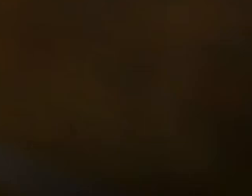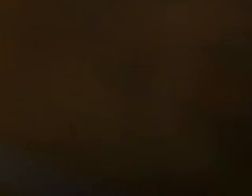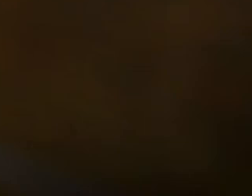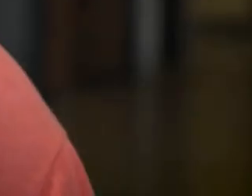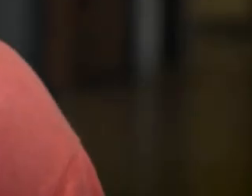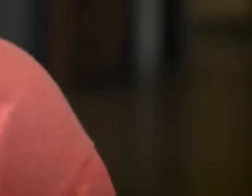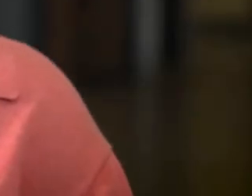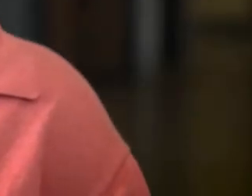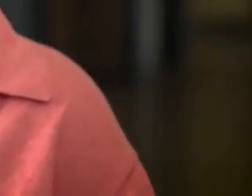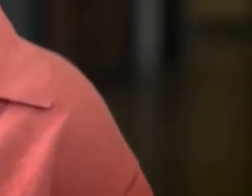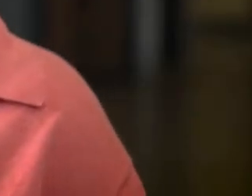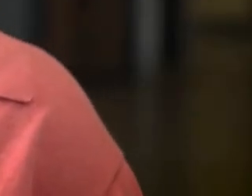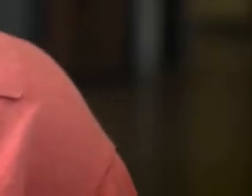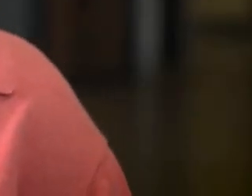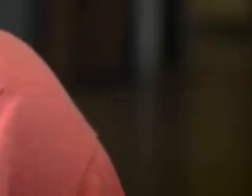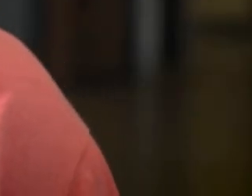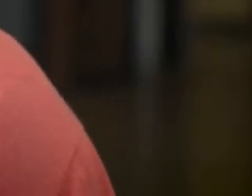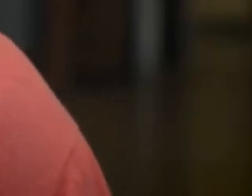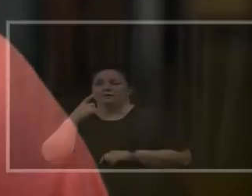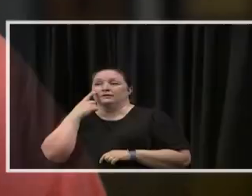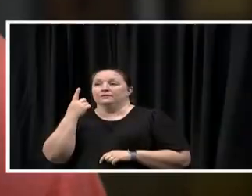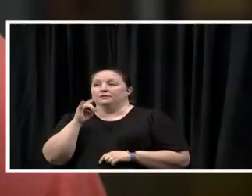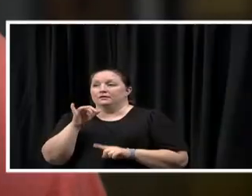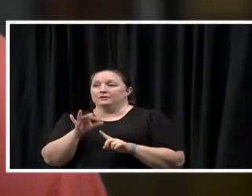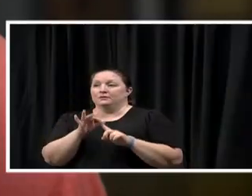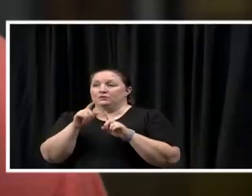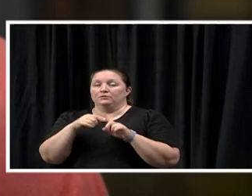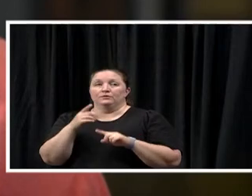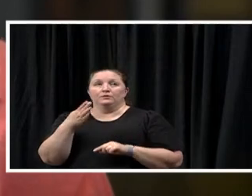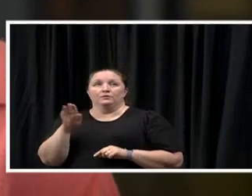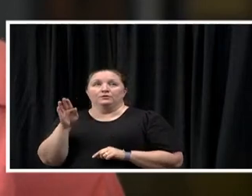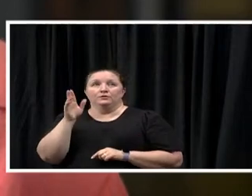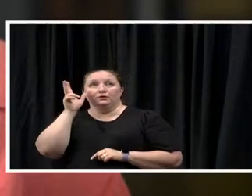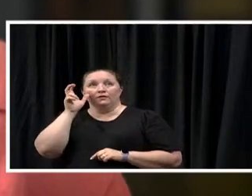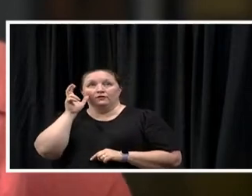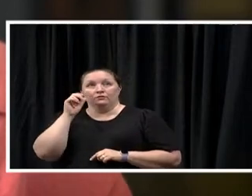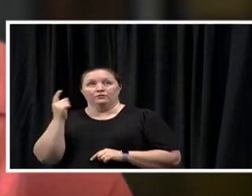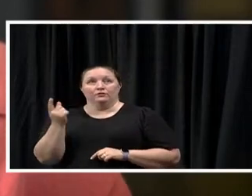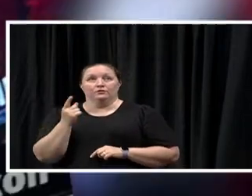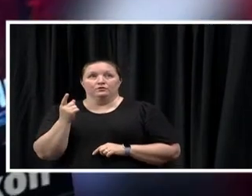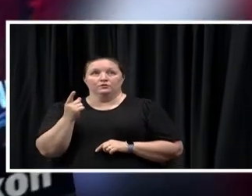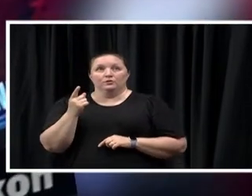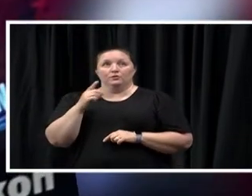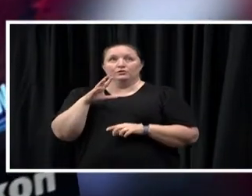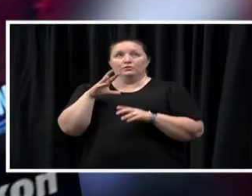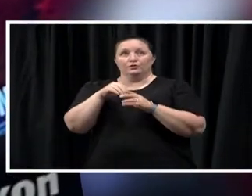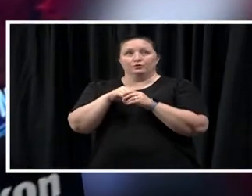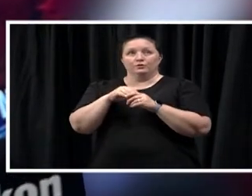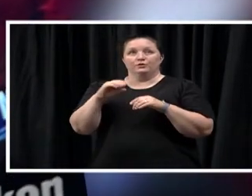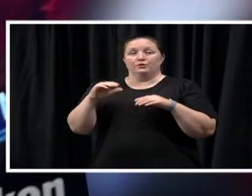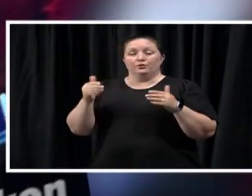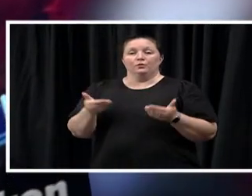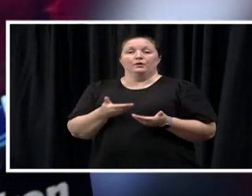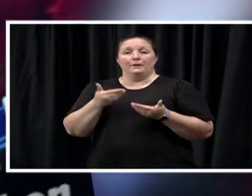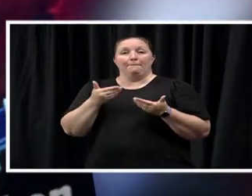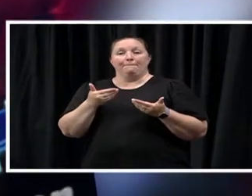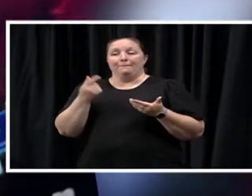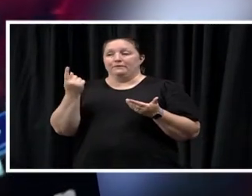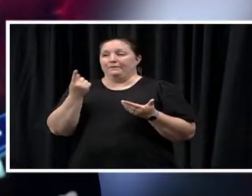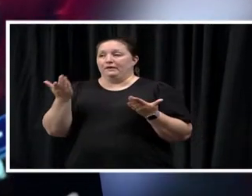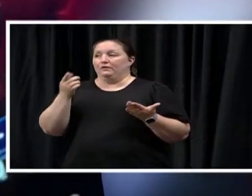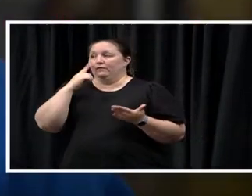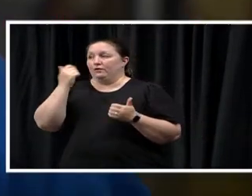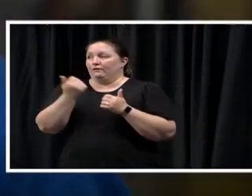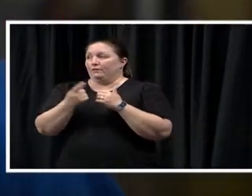is. I think something that's special about being a Blue Devil is always being included and welcome, and there's something here for everybody